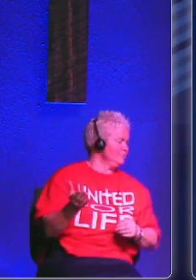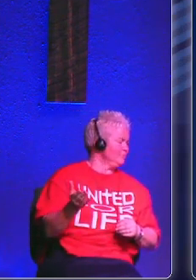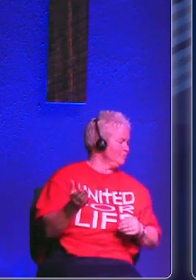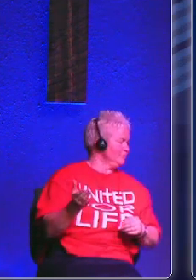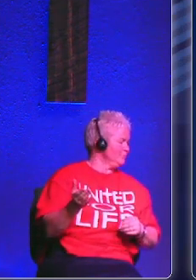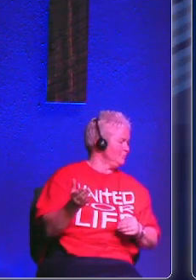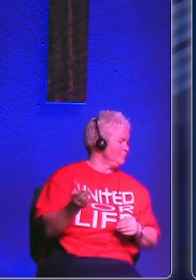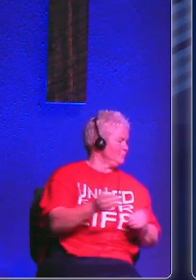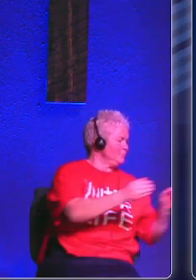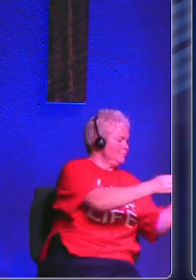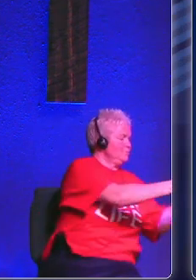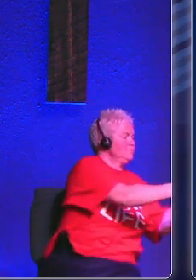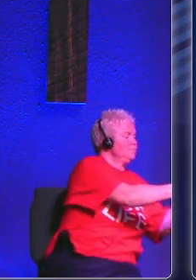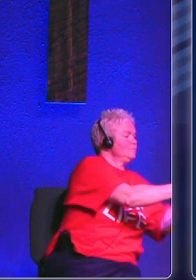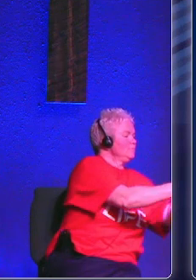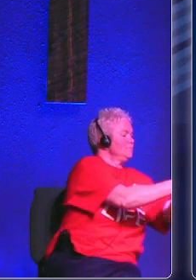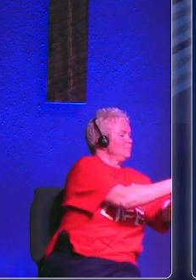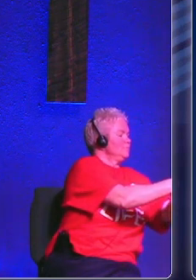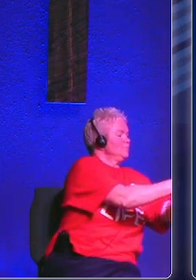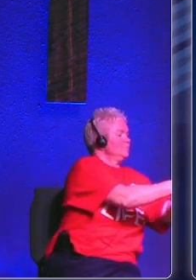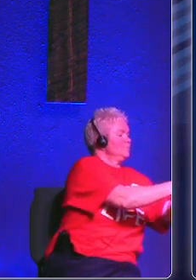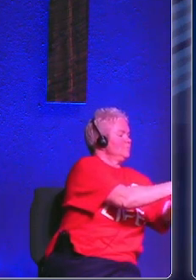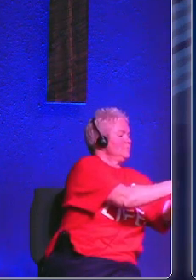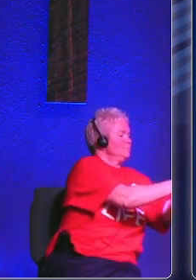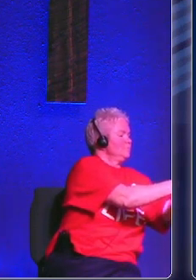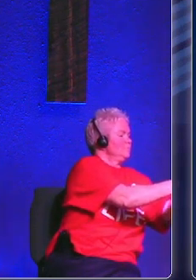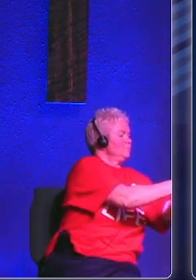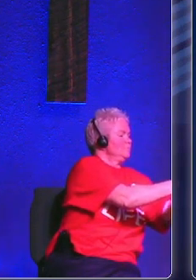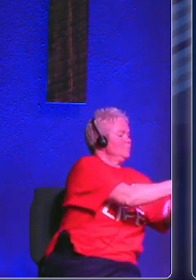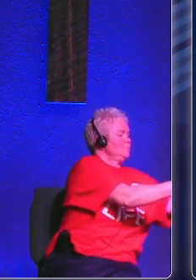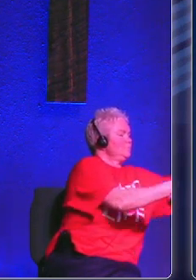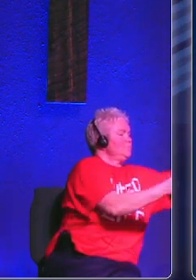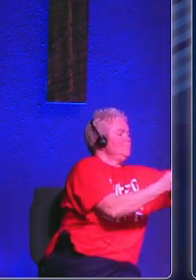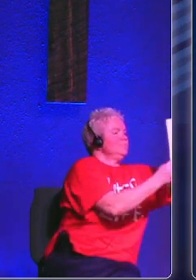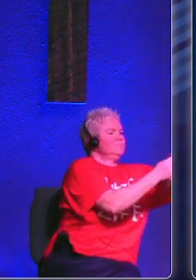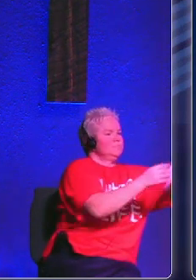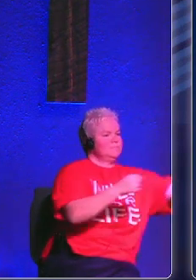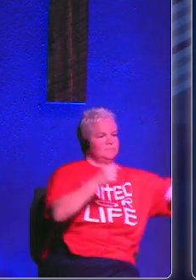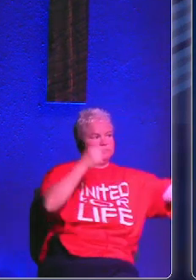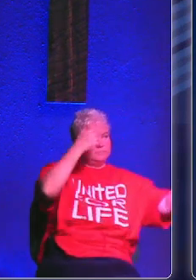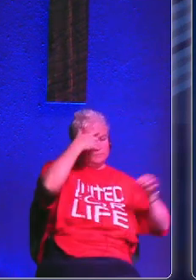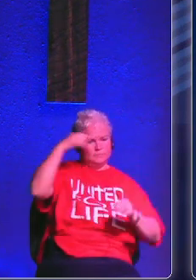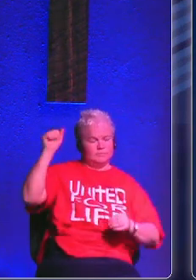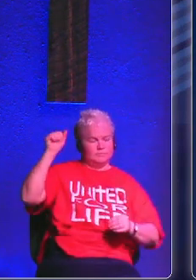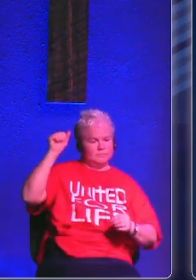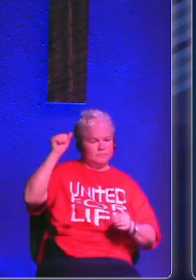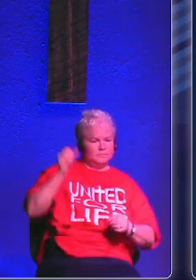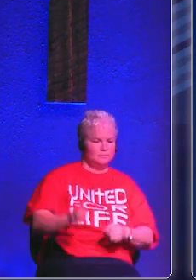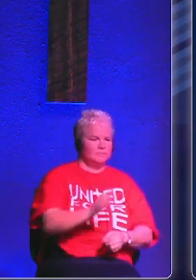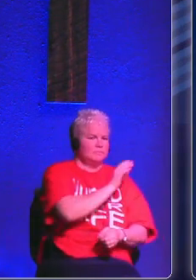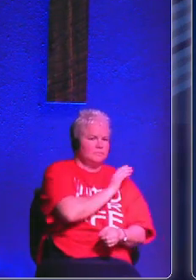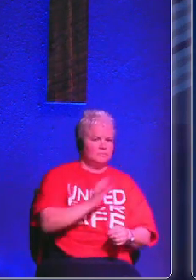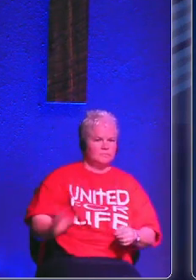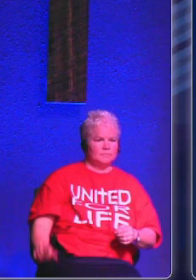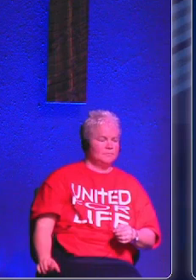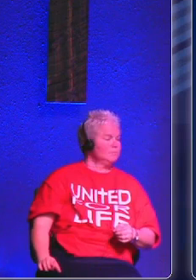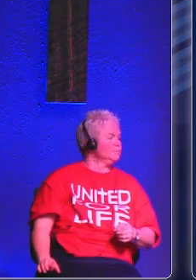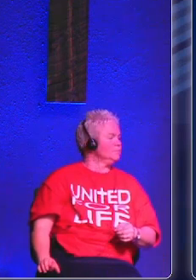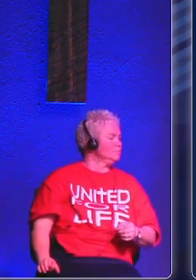See, from the outside, it looks like that because there's an absence of Christ.